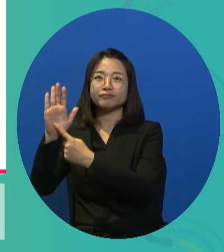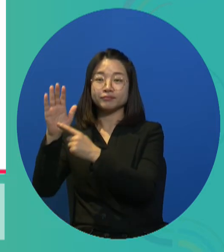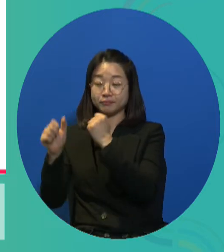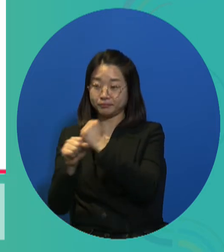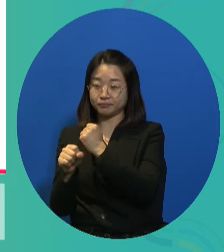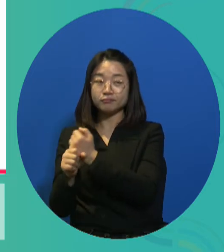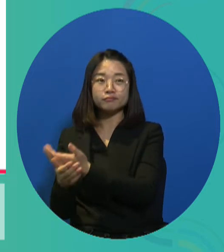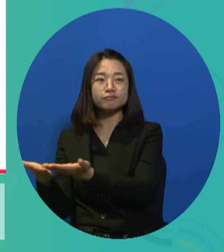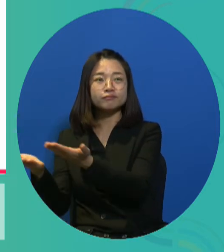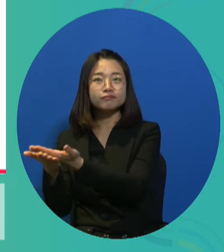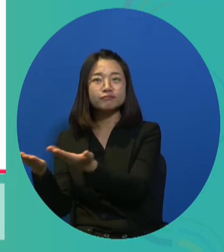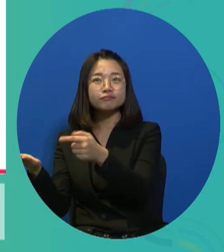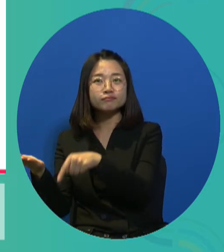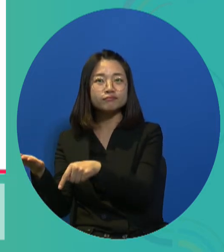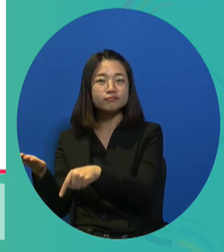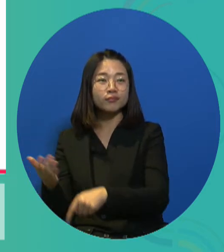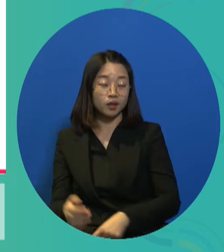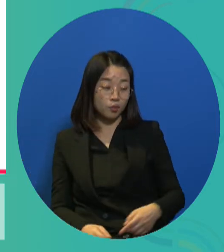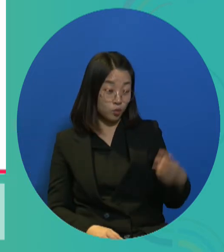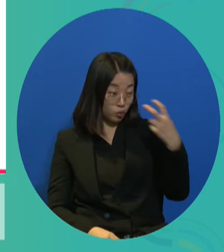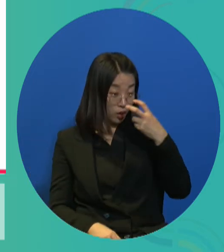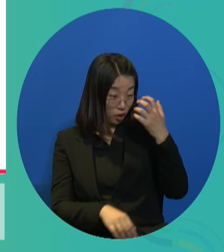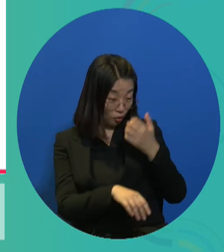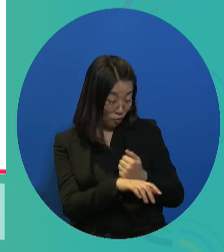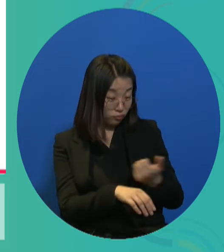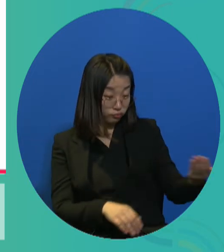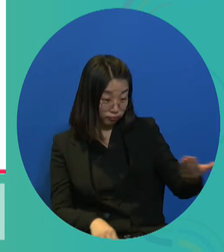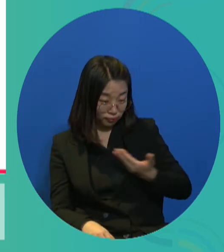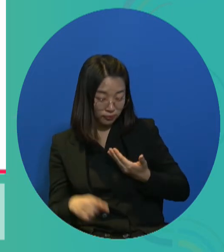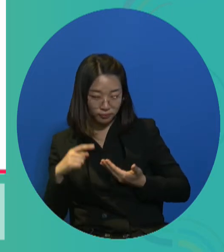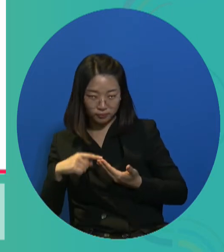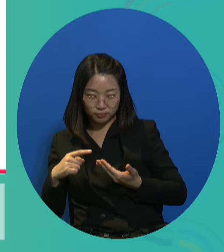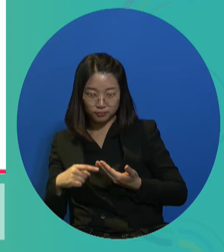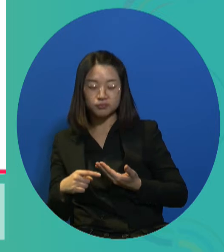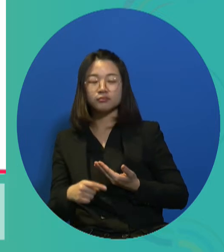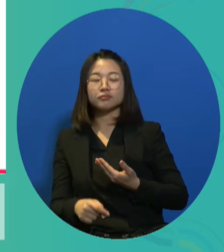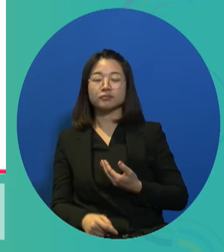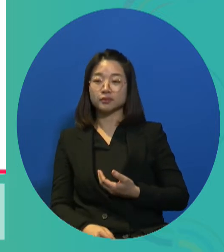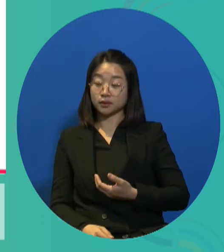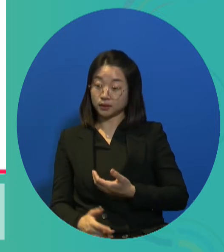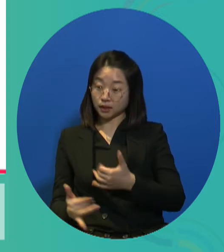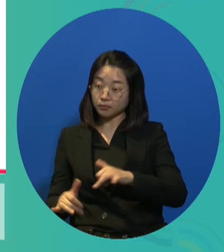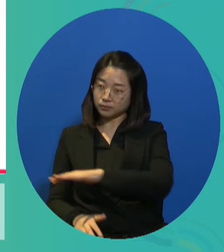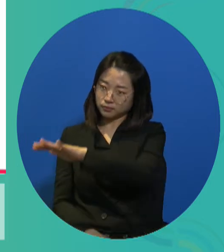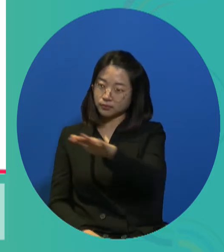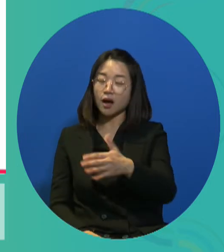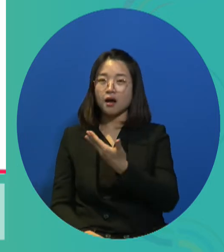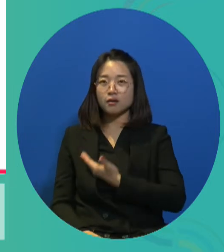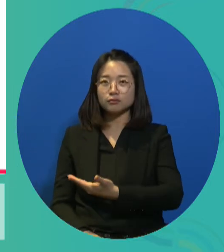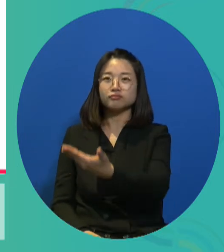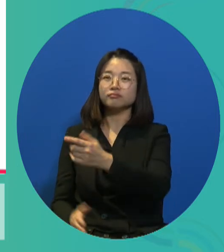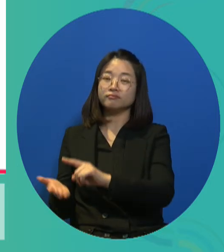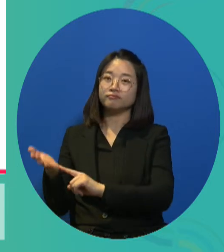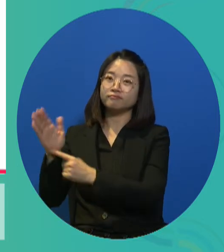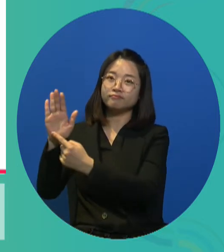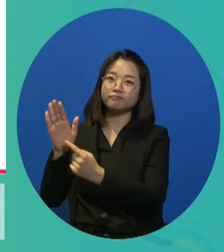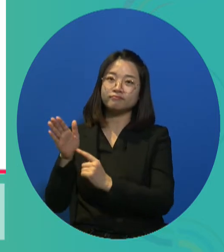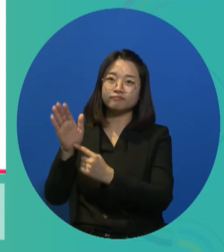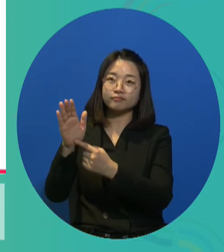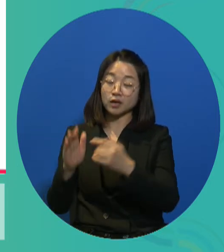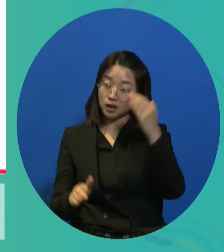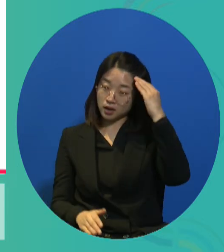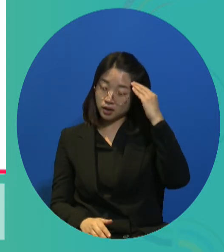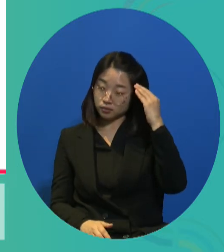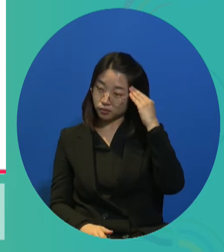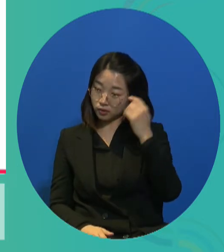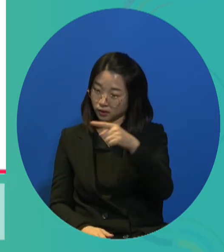translated in Korean and announce them officially. And if inquiry findings are